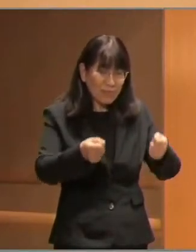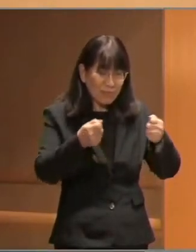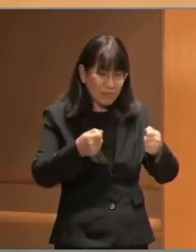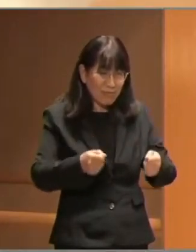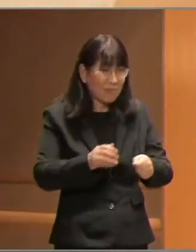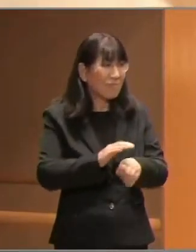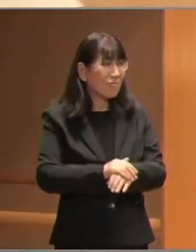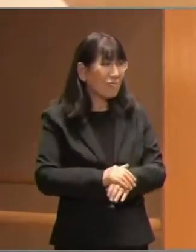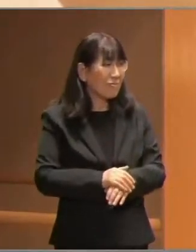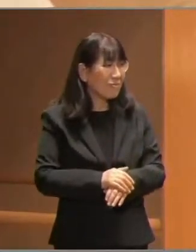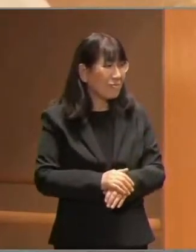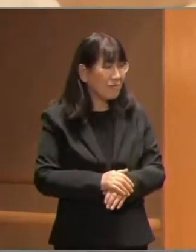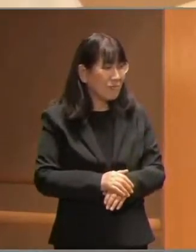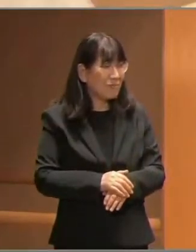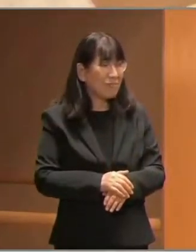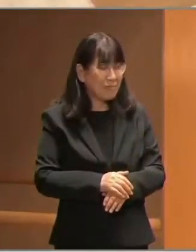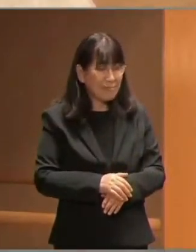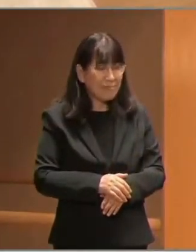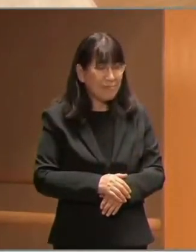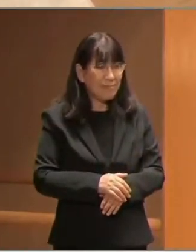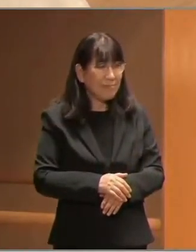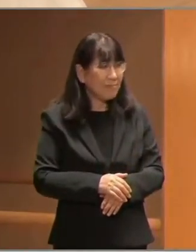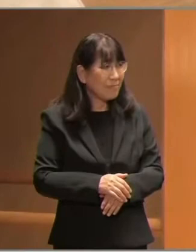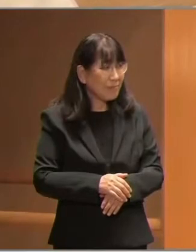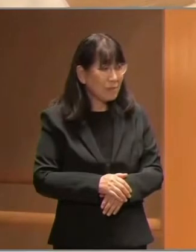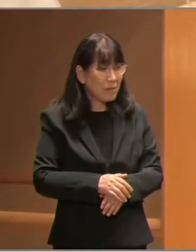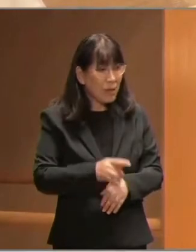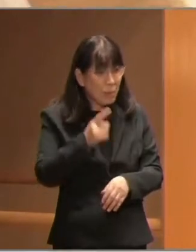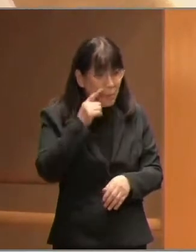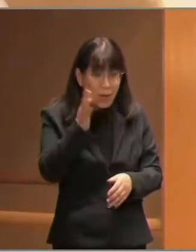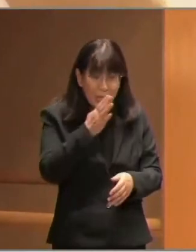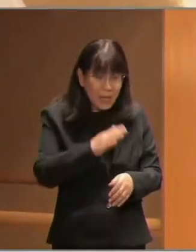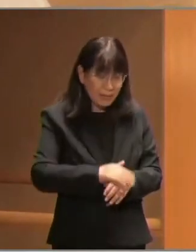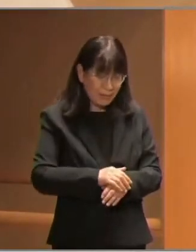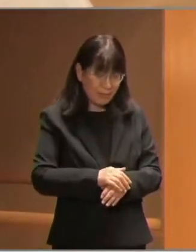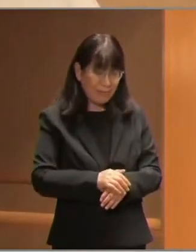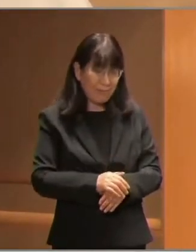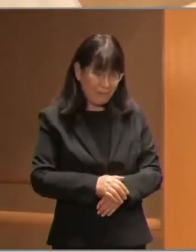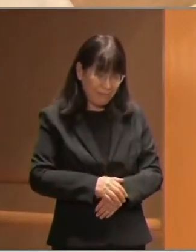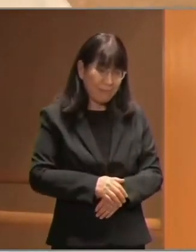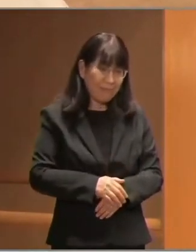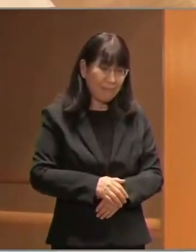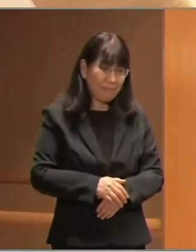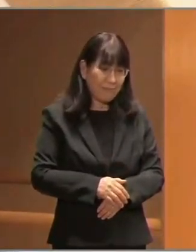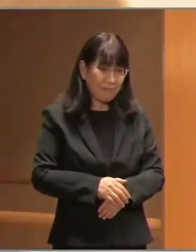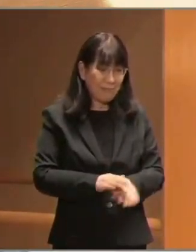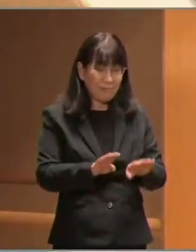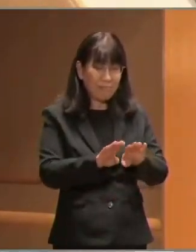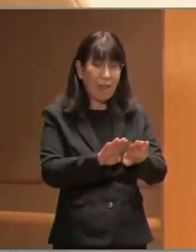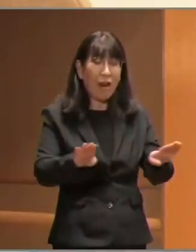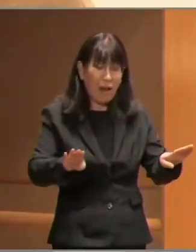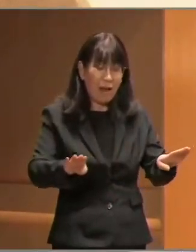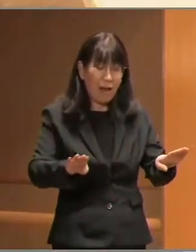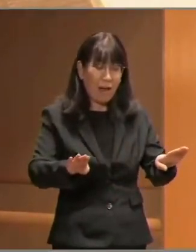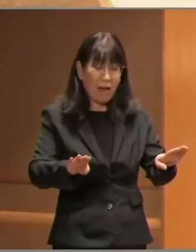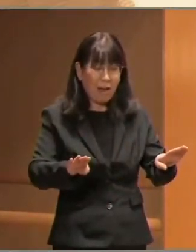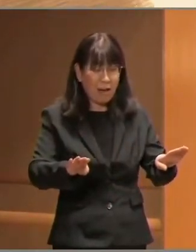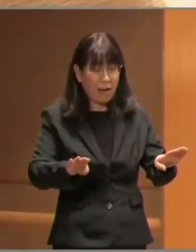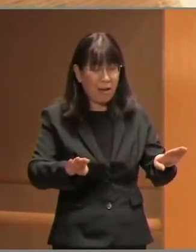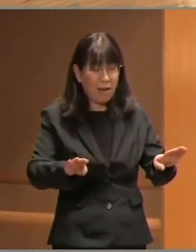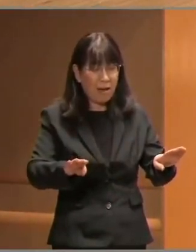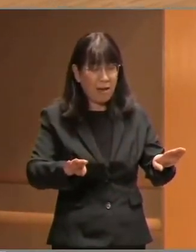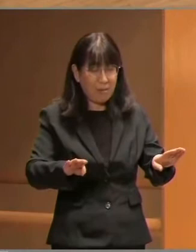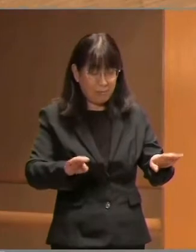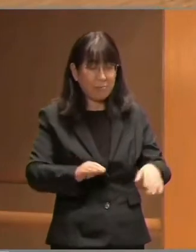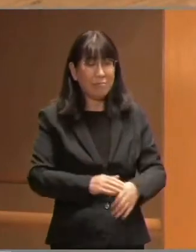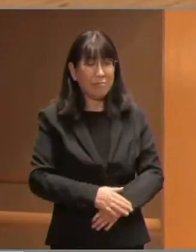sheet of silk. And by having this silk sheet in between the bamboo screen and